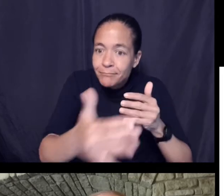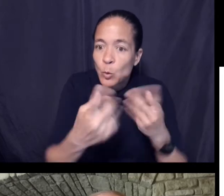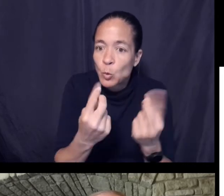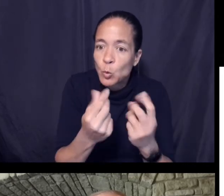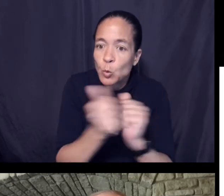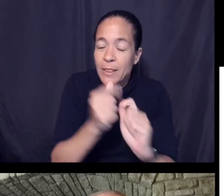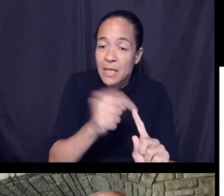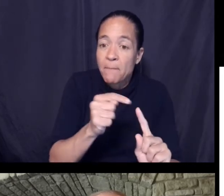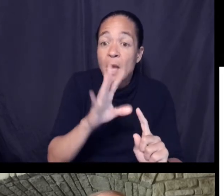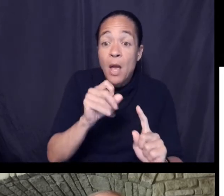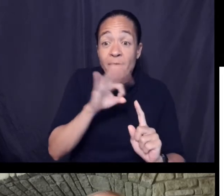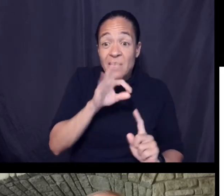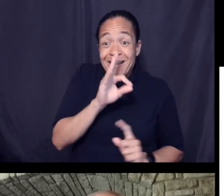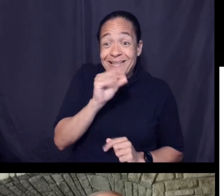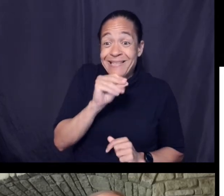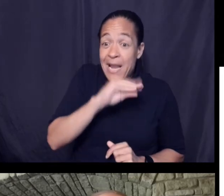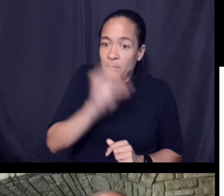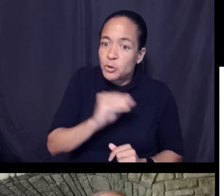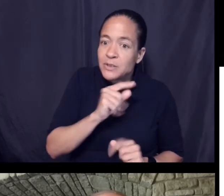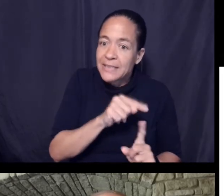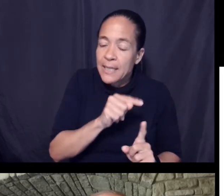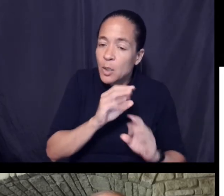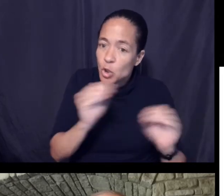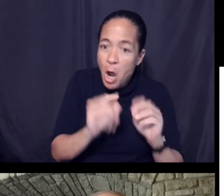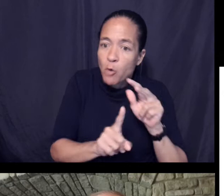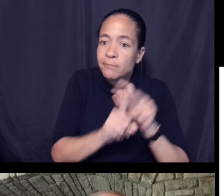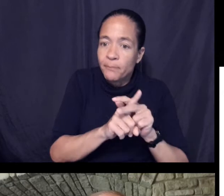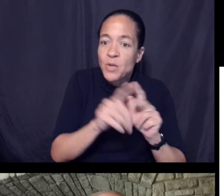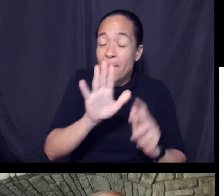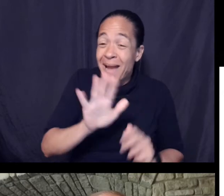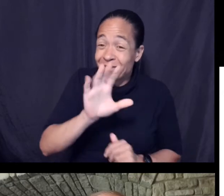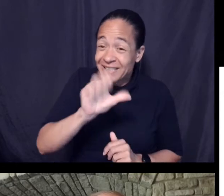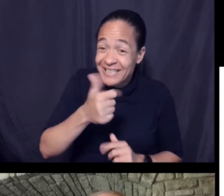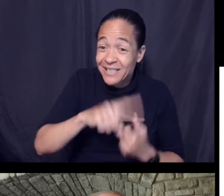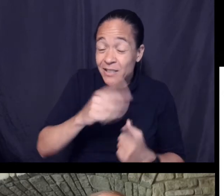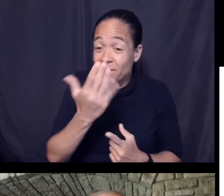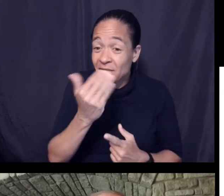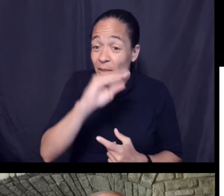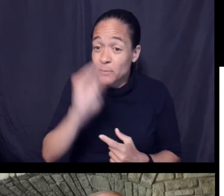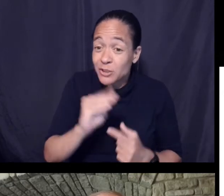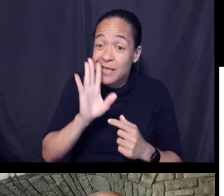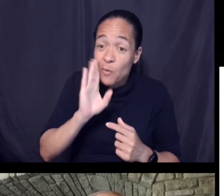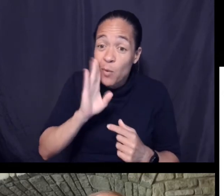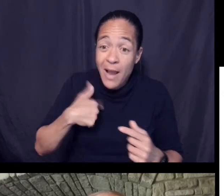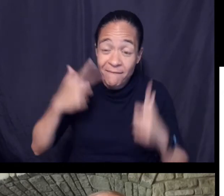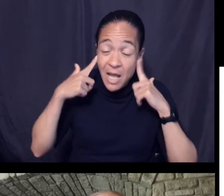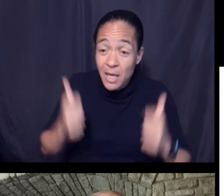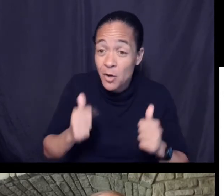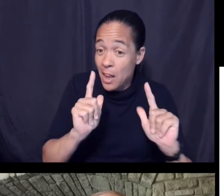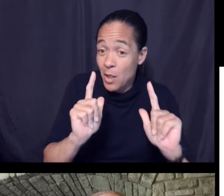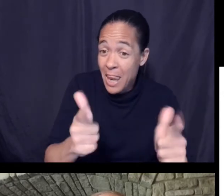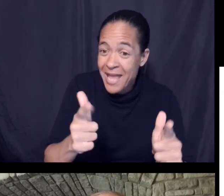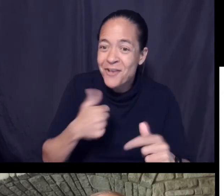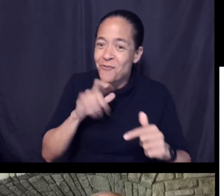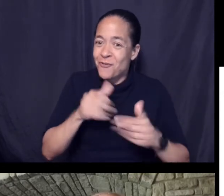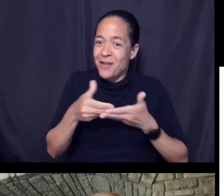the asymptomatic infants, about 10 to 15% of these patients develop sensory neural hearing loss. And obviously, we